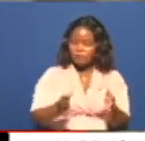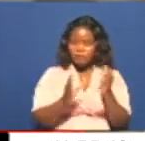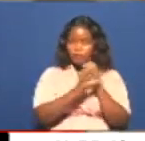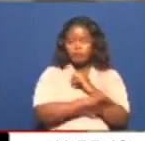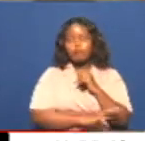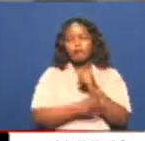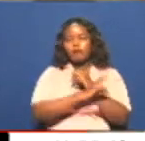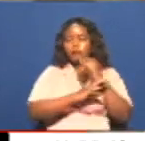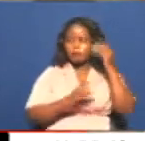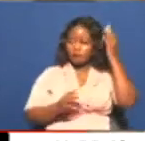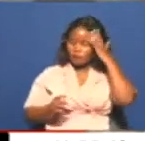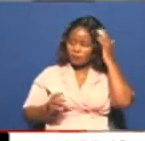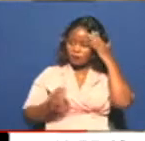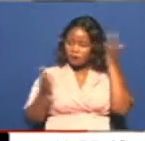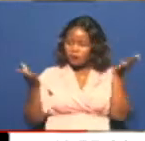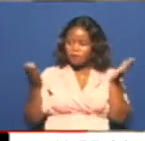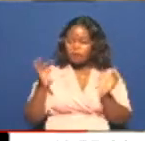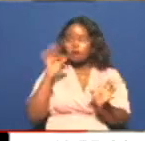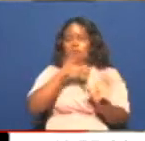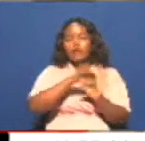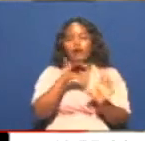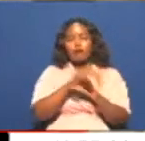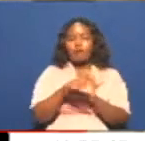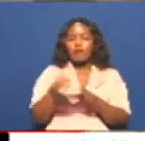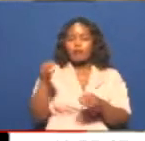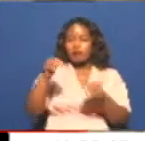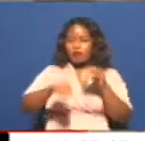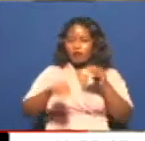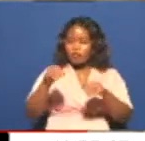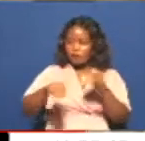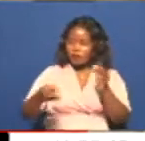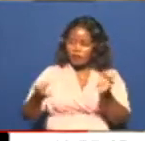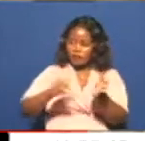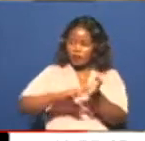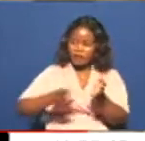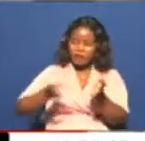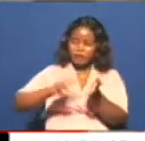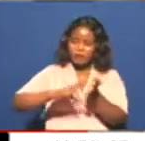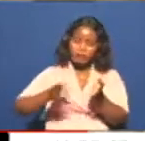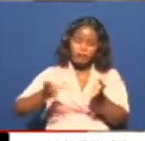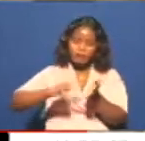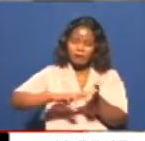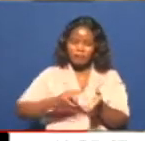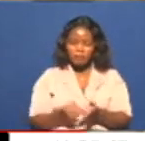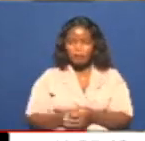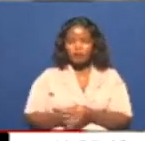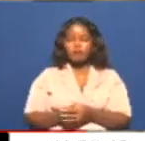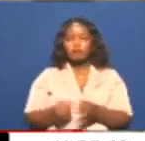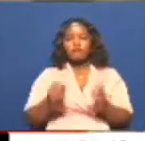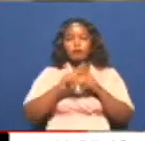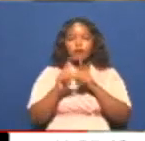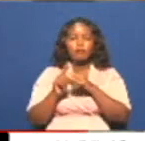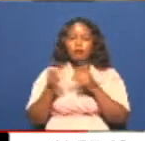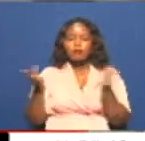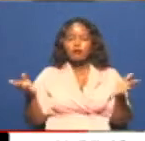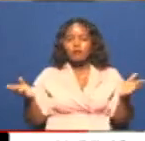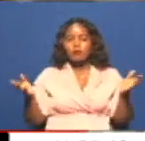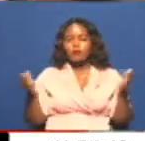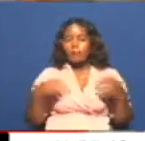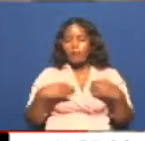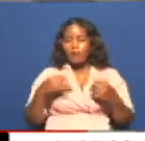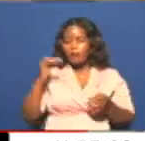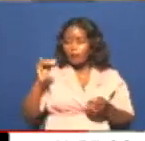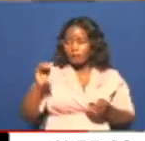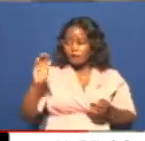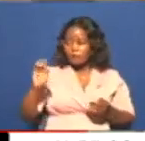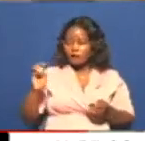election registration. Mm-hmm. When the registration begins, everybody knows. Mm-hmm. They can even see IEBC people sitting somewhere on shops